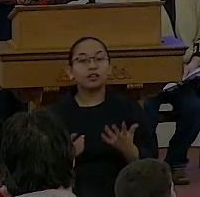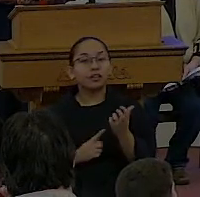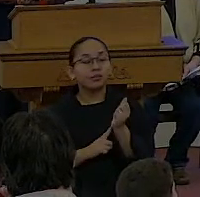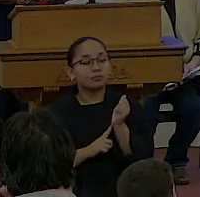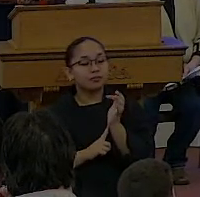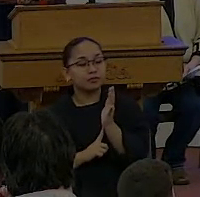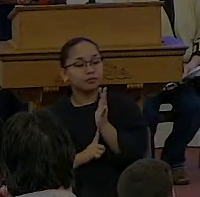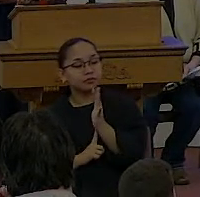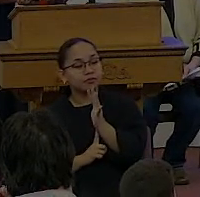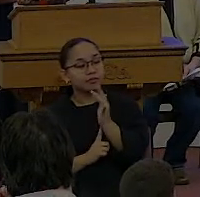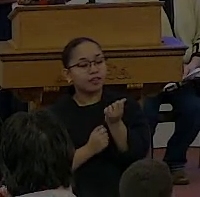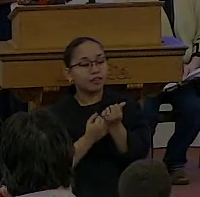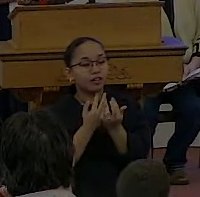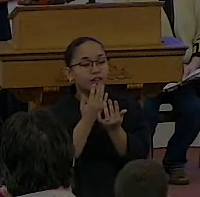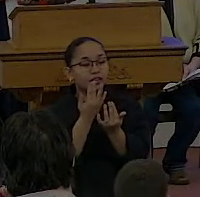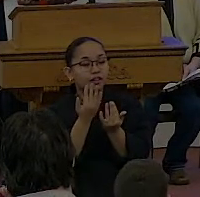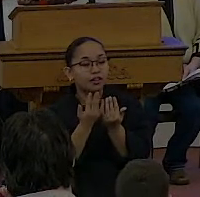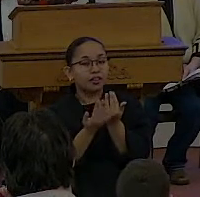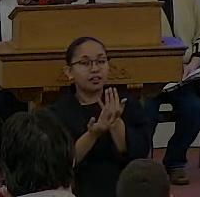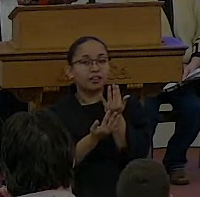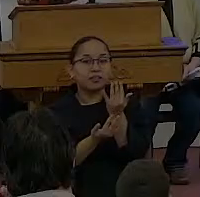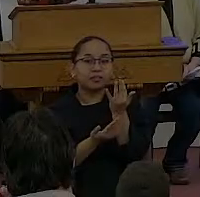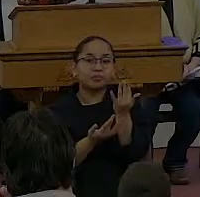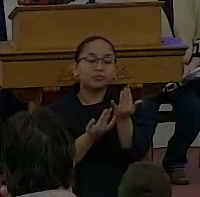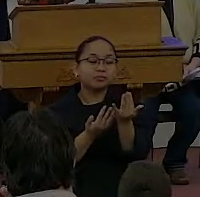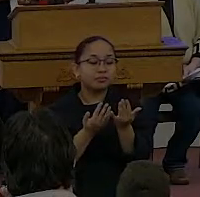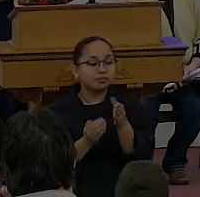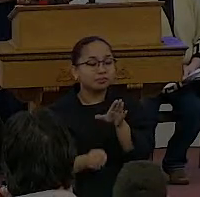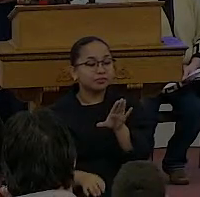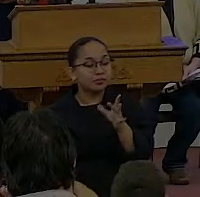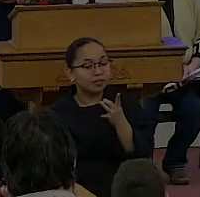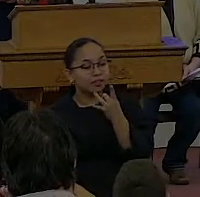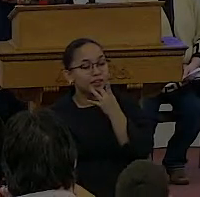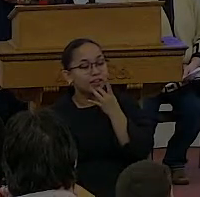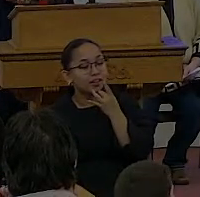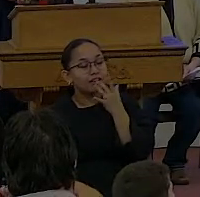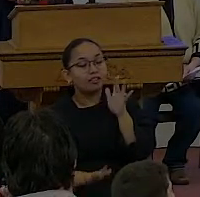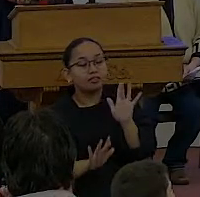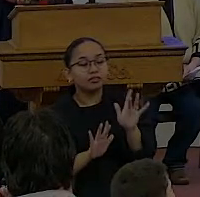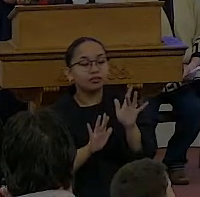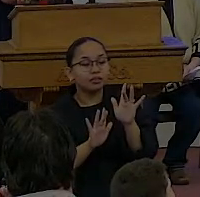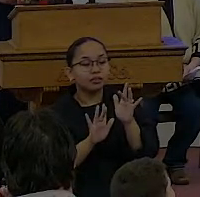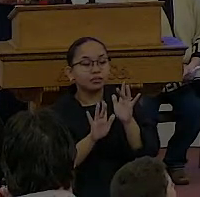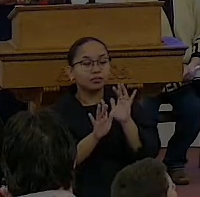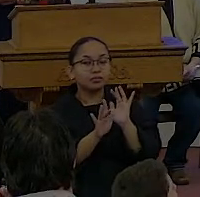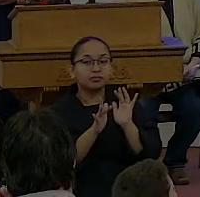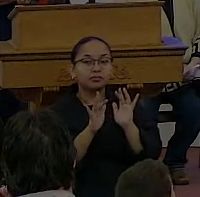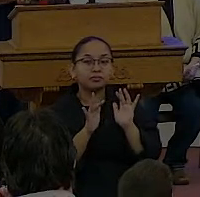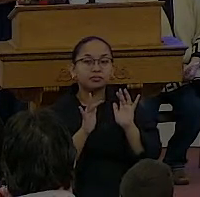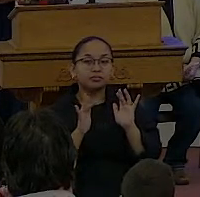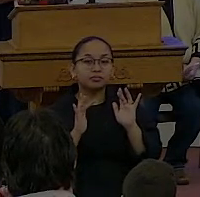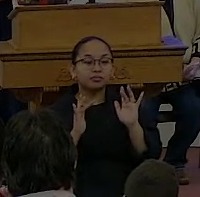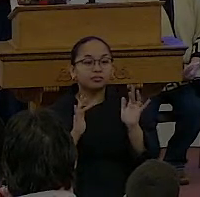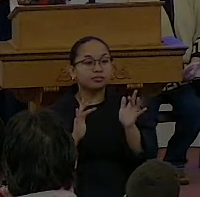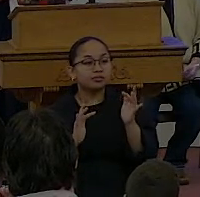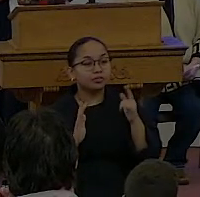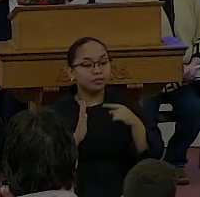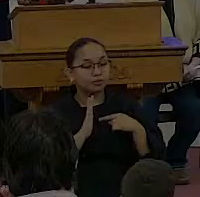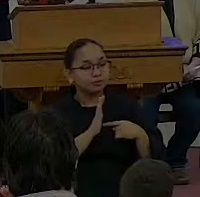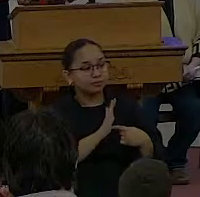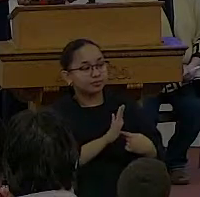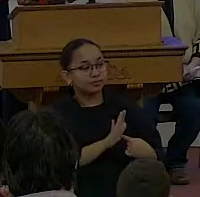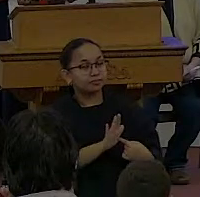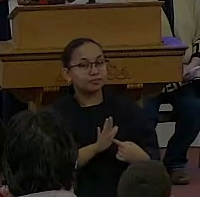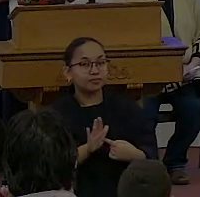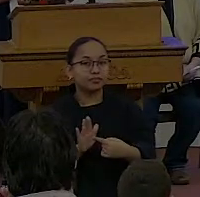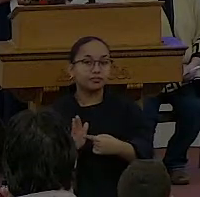Rise up, O flame, by thy light glowing,